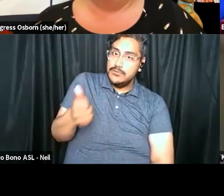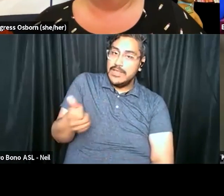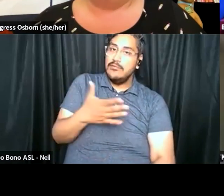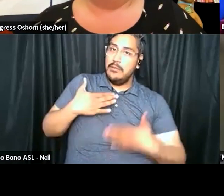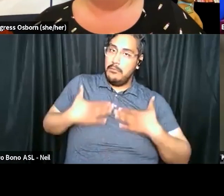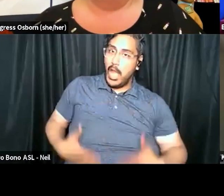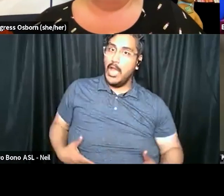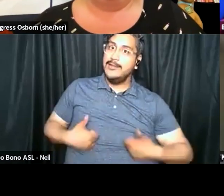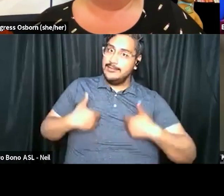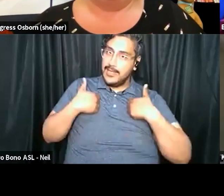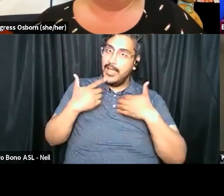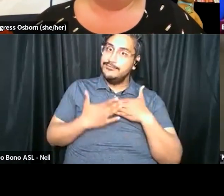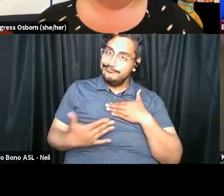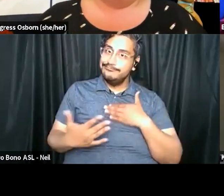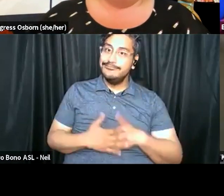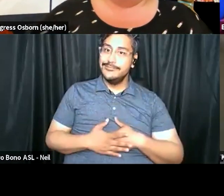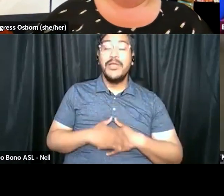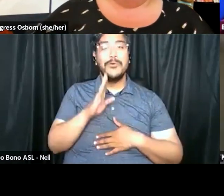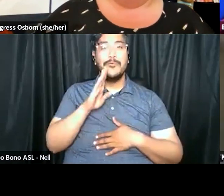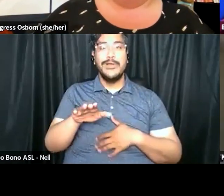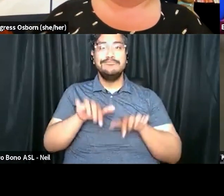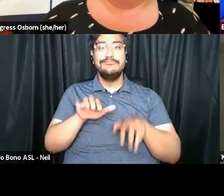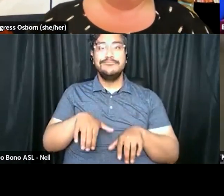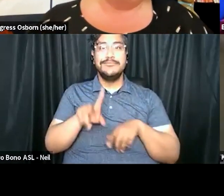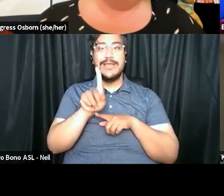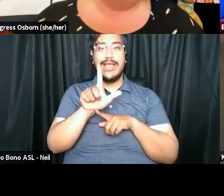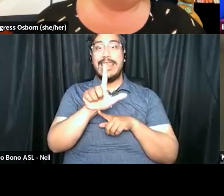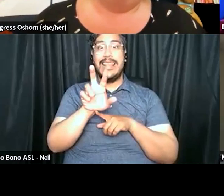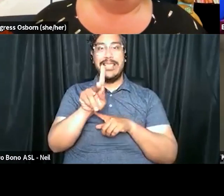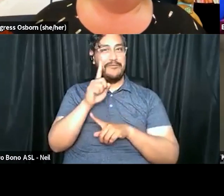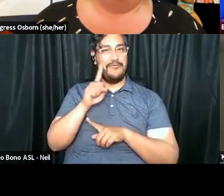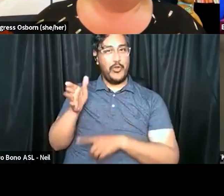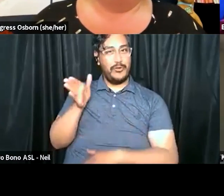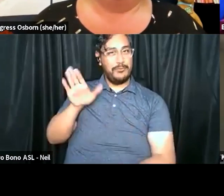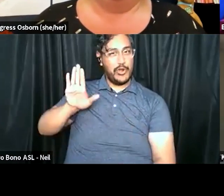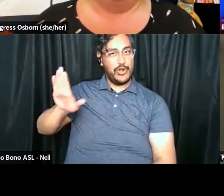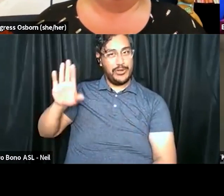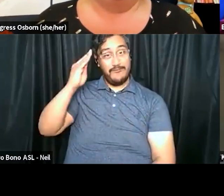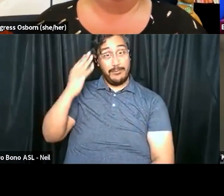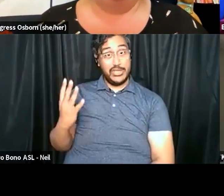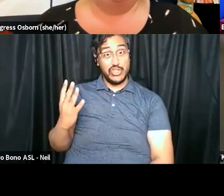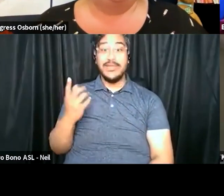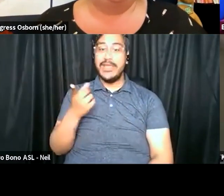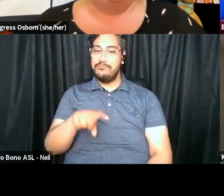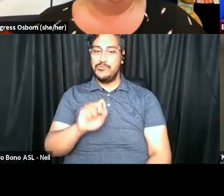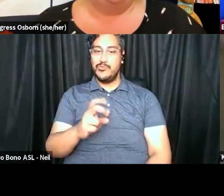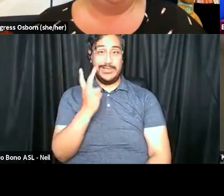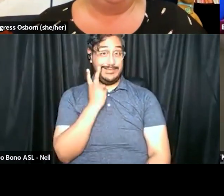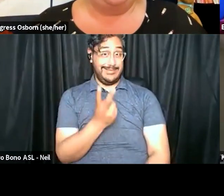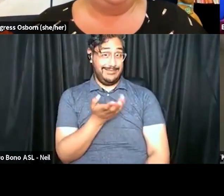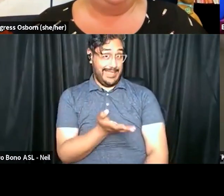lives. We'll put Kat's links in the chat for those of you who are with us live, and everyone else can see them in the show notes